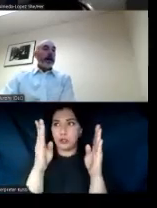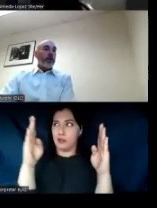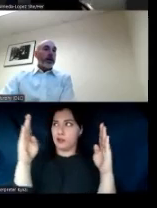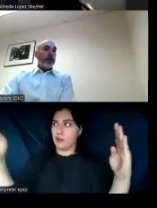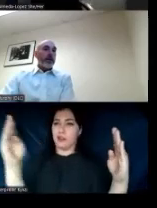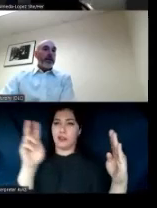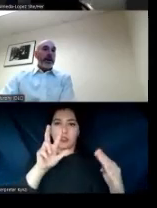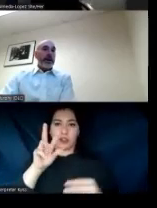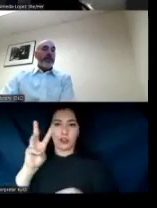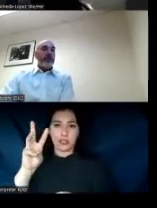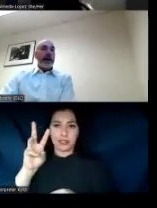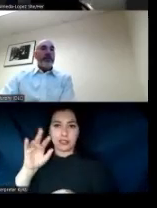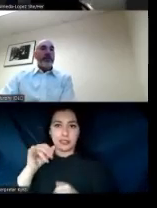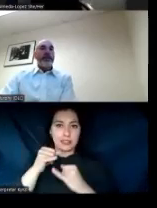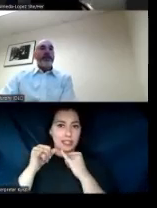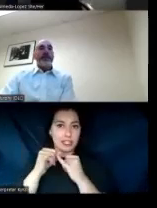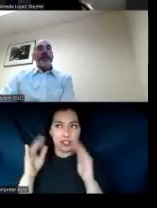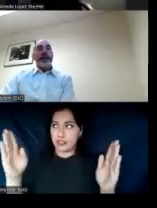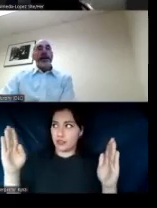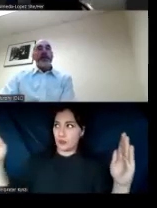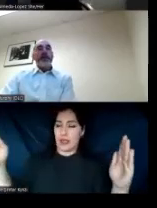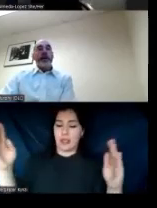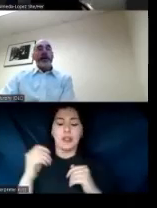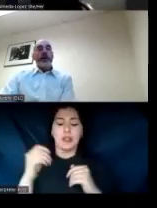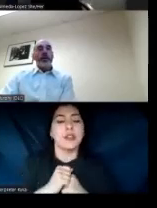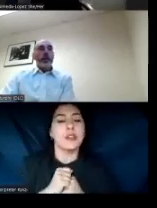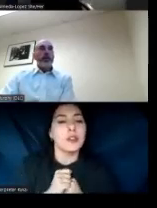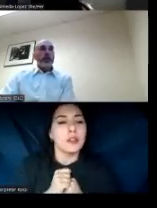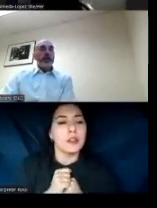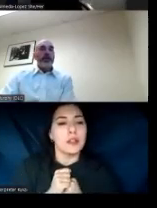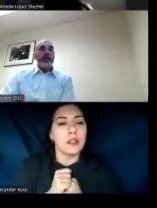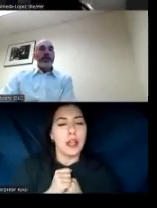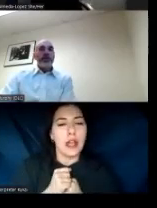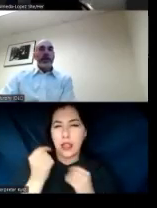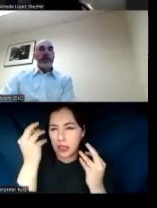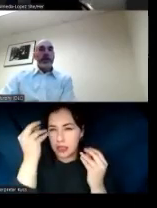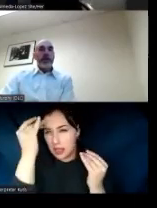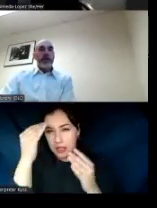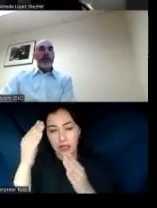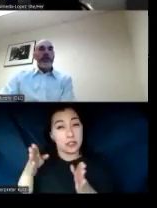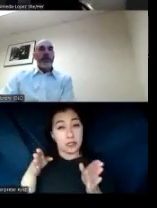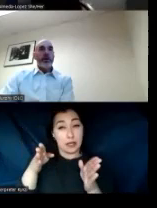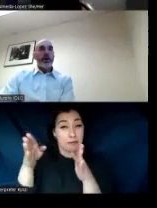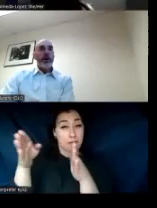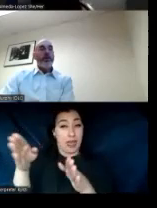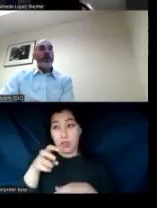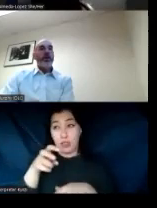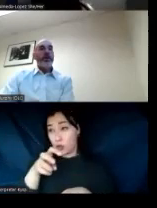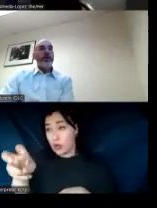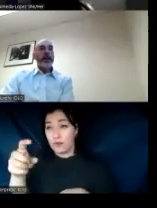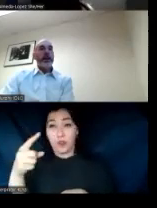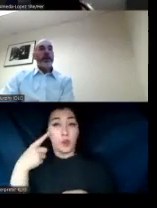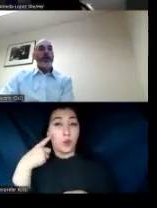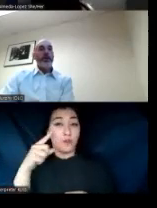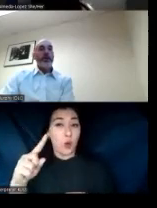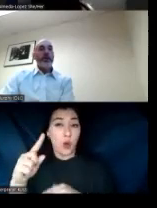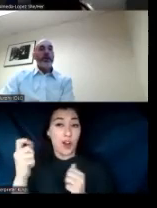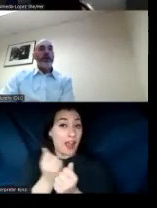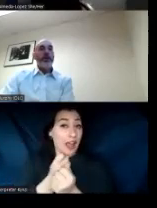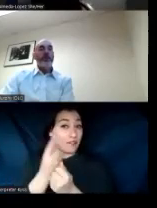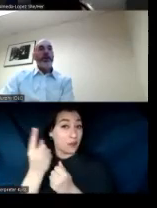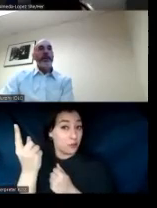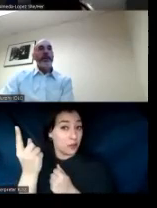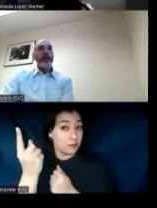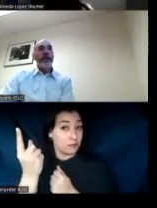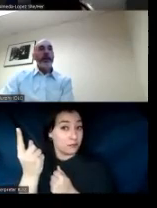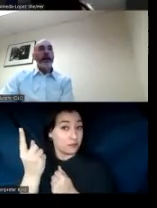Think about whether the path of travel is the same or substantially similar for all persons entering the